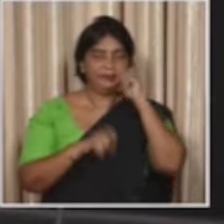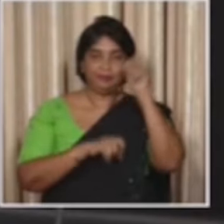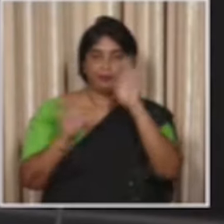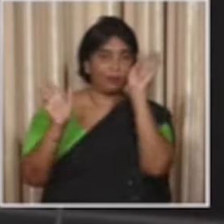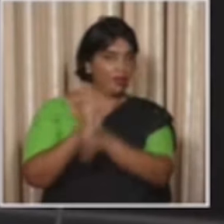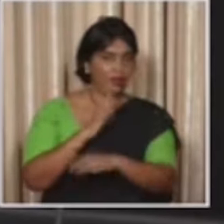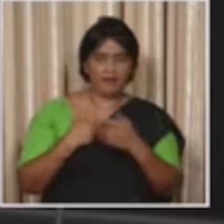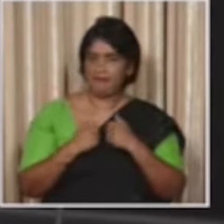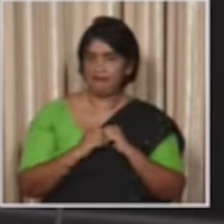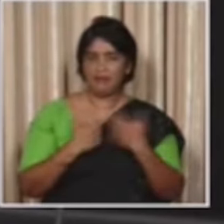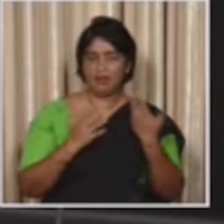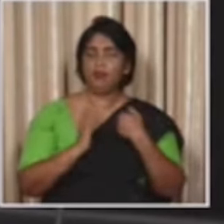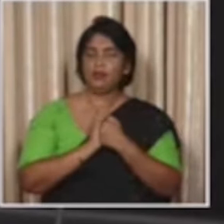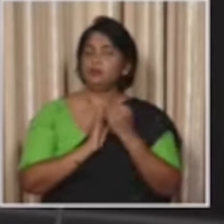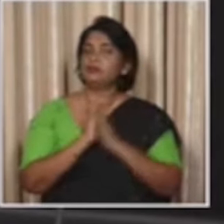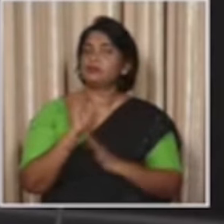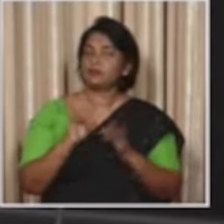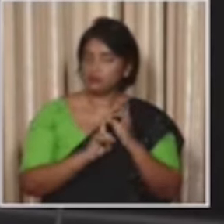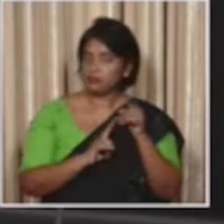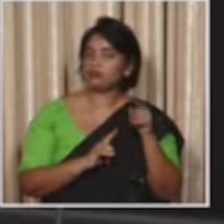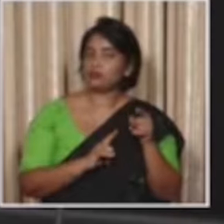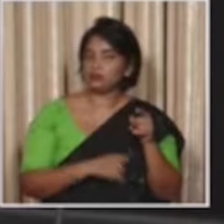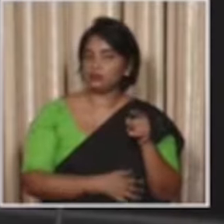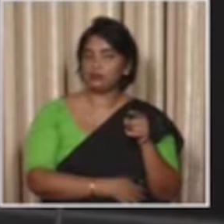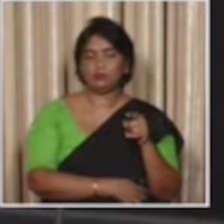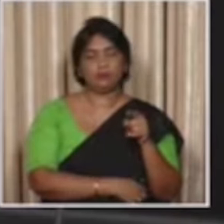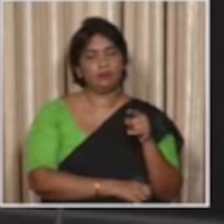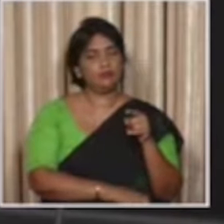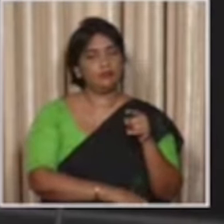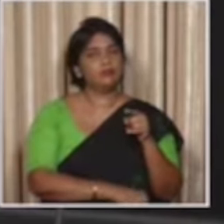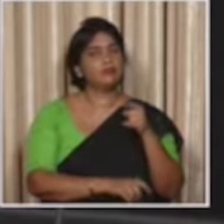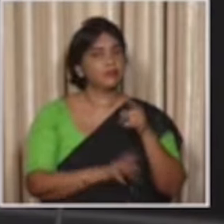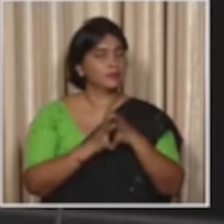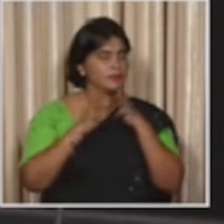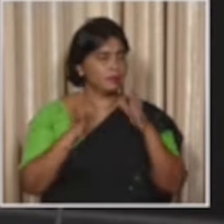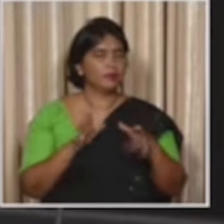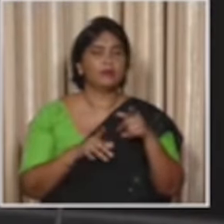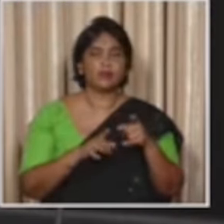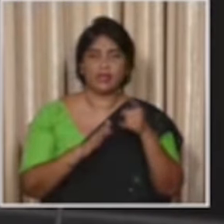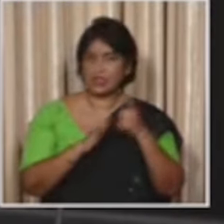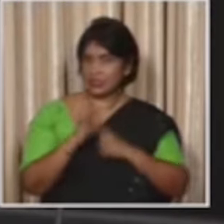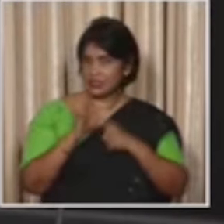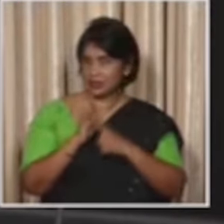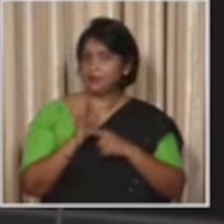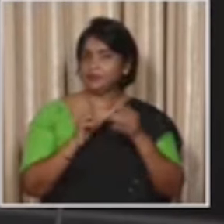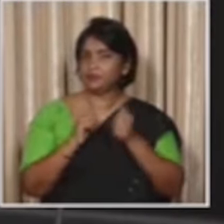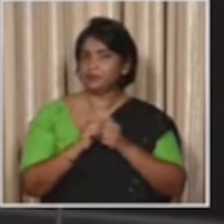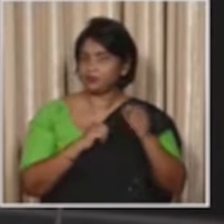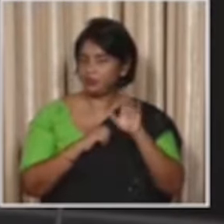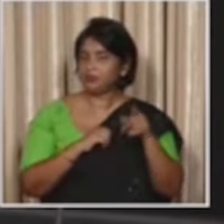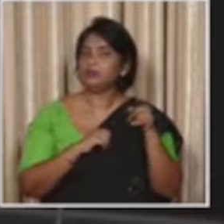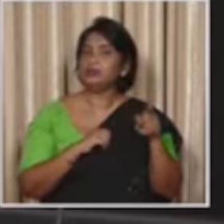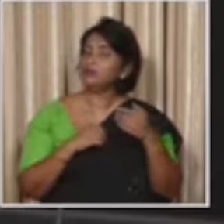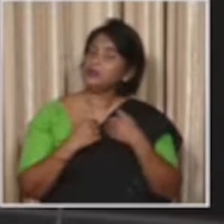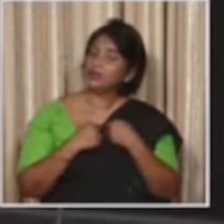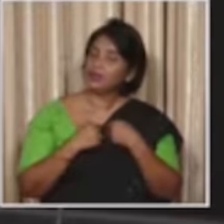honorable member is extremely jealous of with the attitude of the foreign policy which we have taken and the